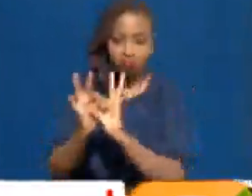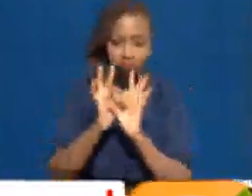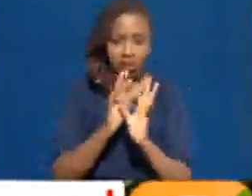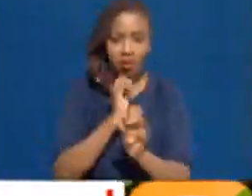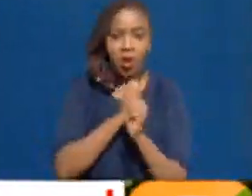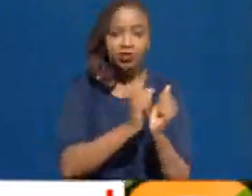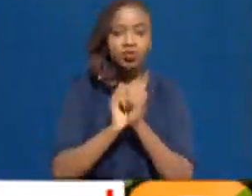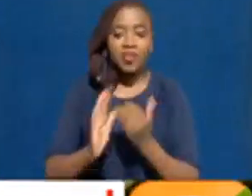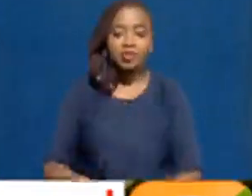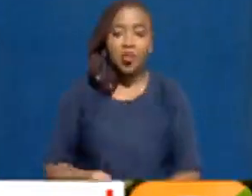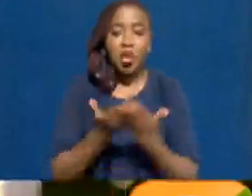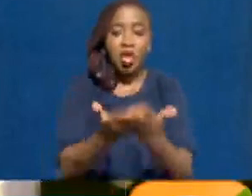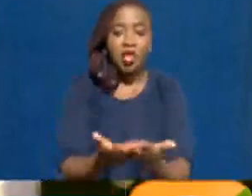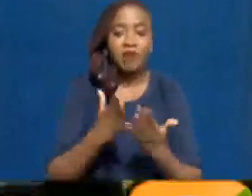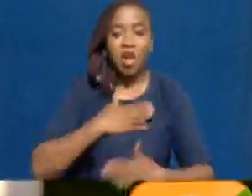Kwa hivyo yale yanayotendeka